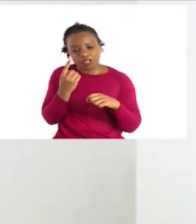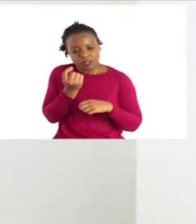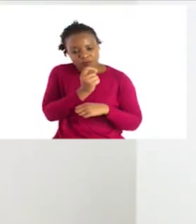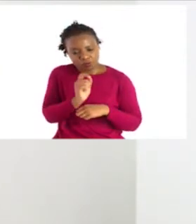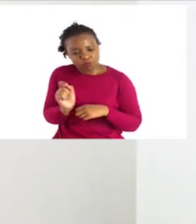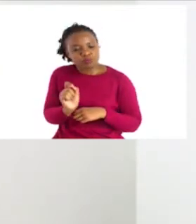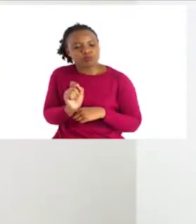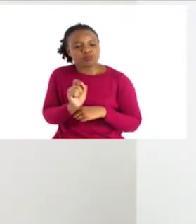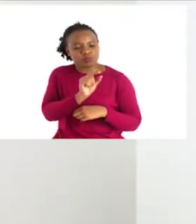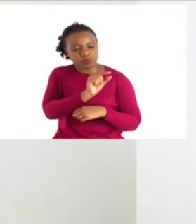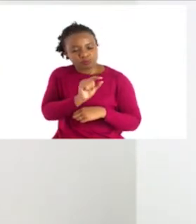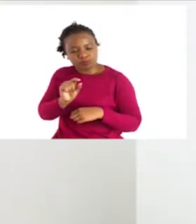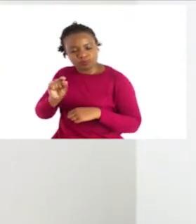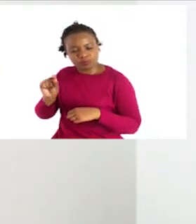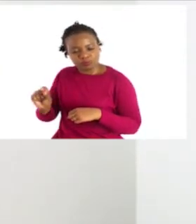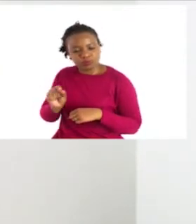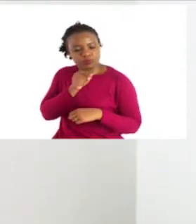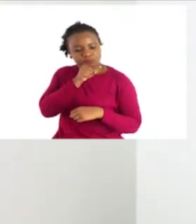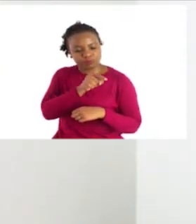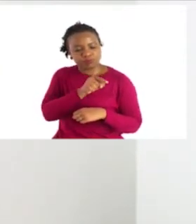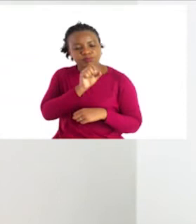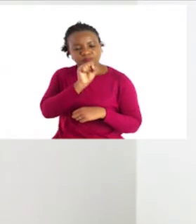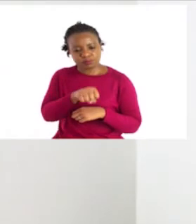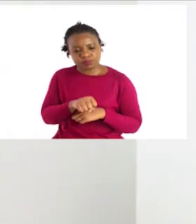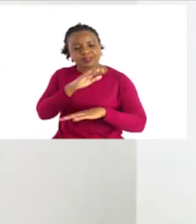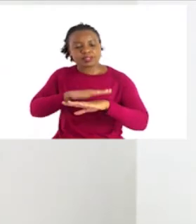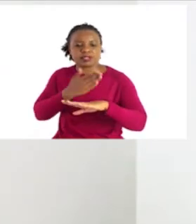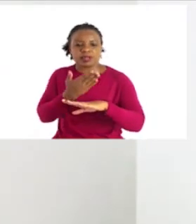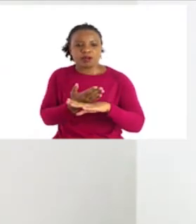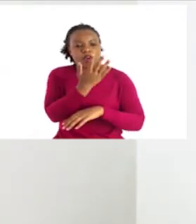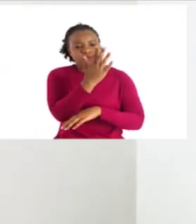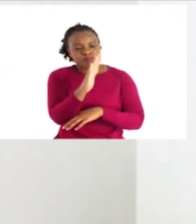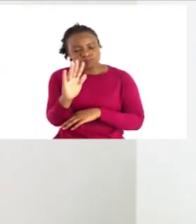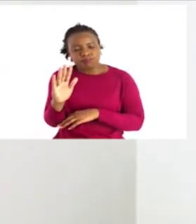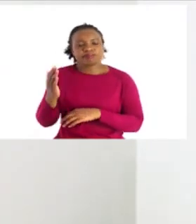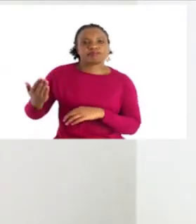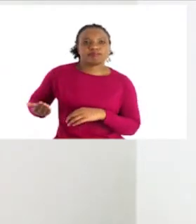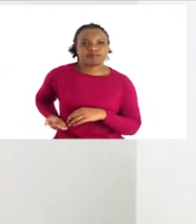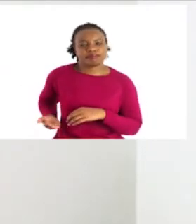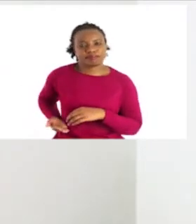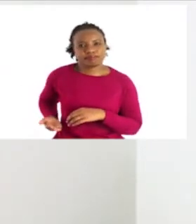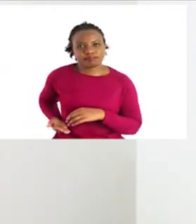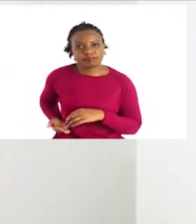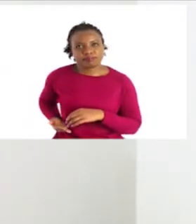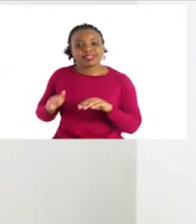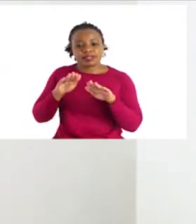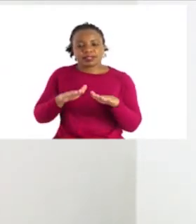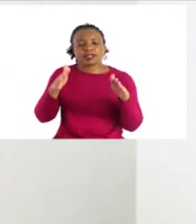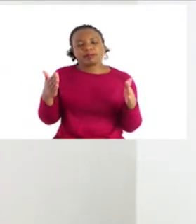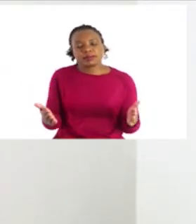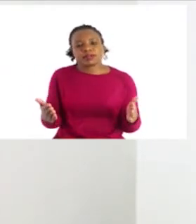a sentence. Examples: trees, chairs, and